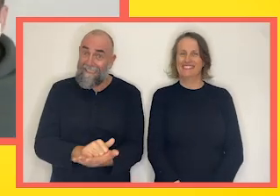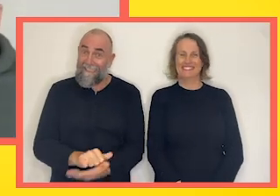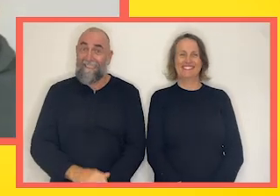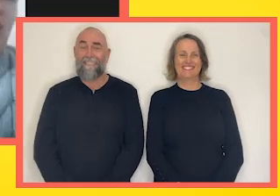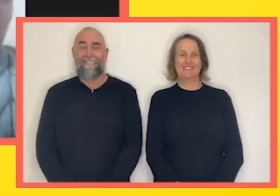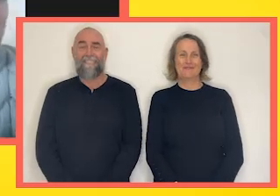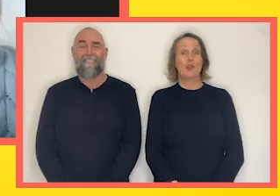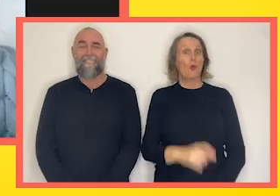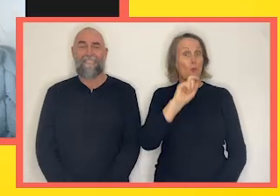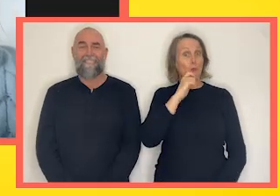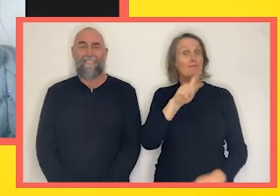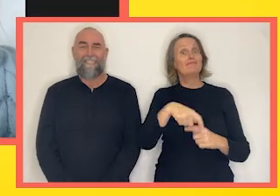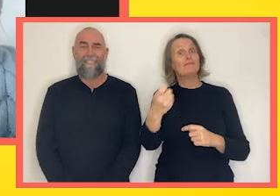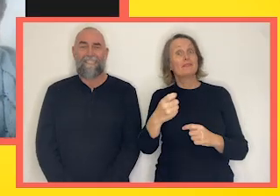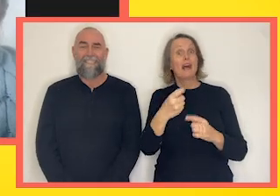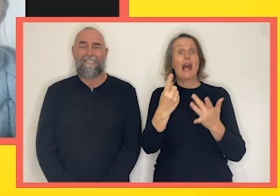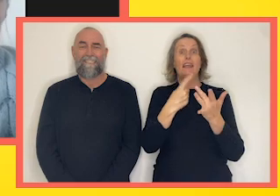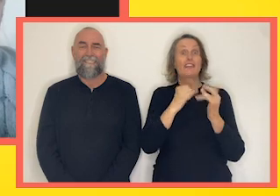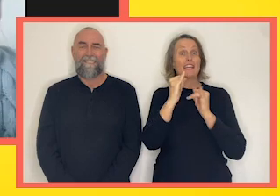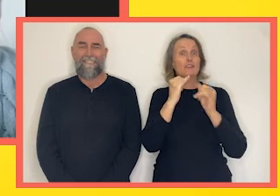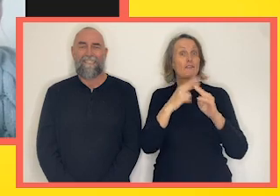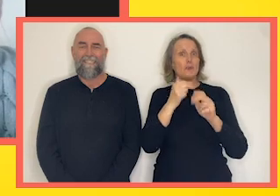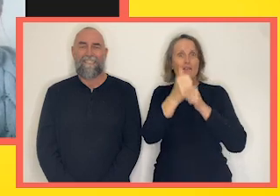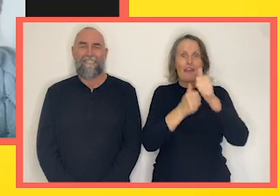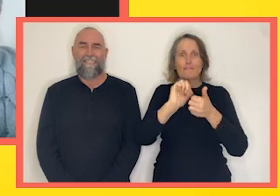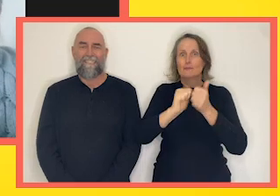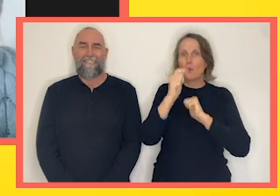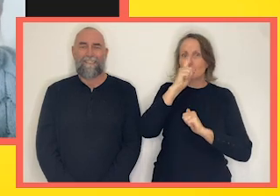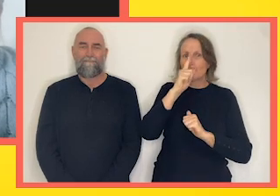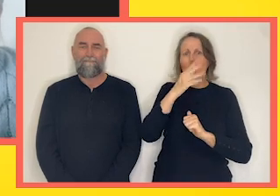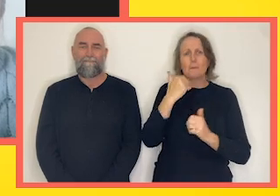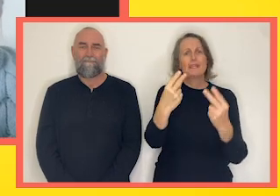Yeah. And we'll be back with more interviews with your favourite athletes. So make sure you're